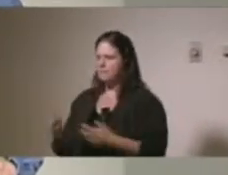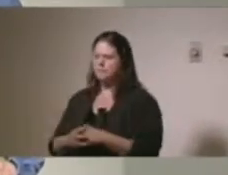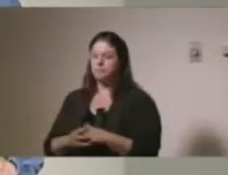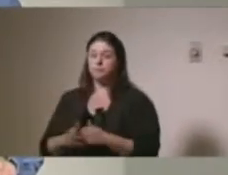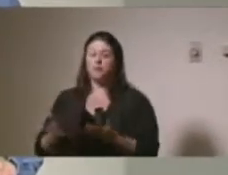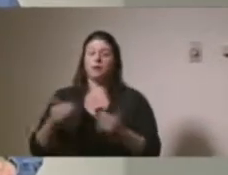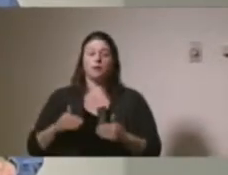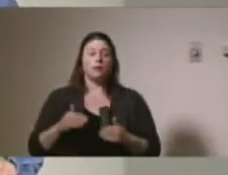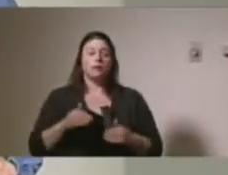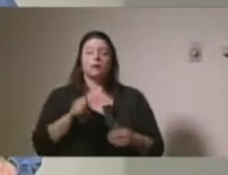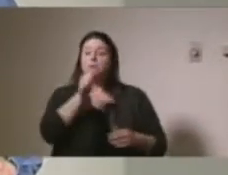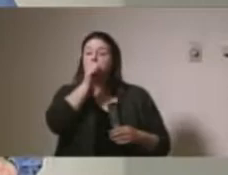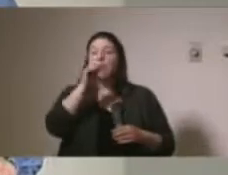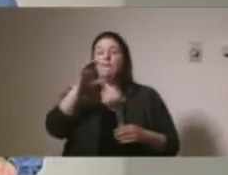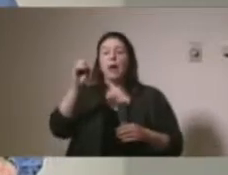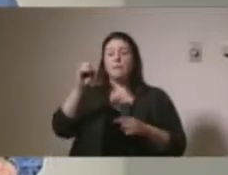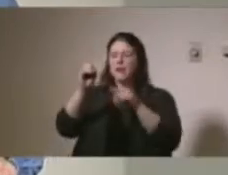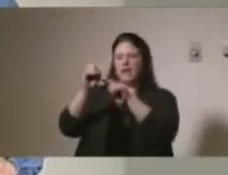sector providing choice.